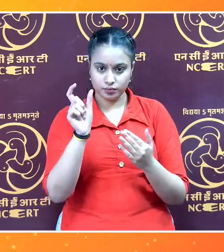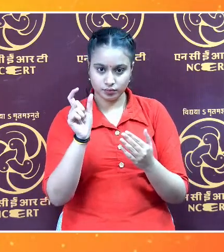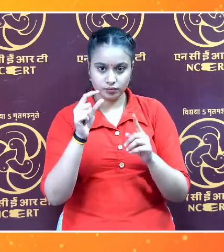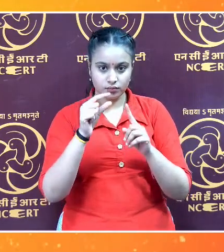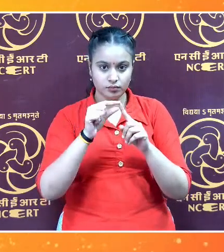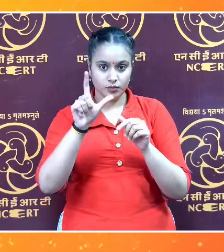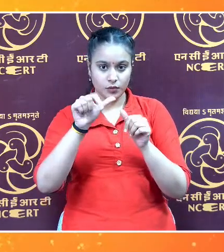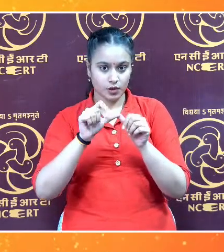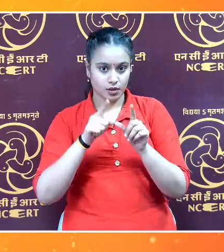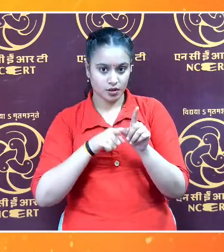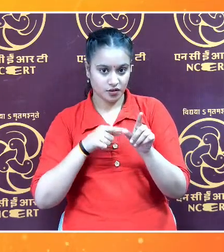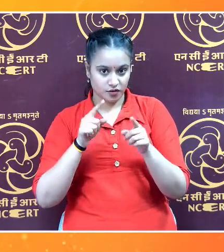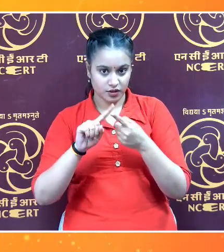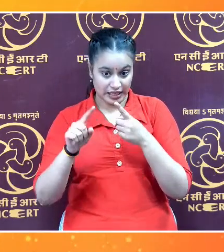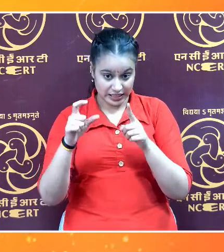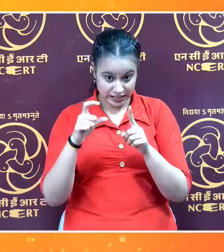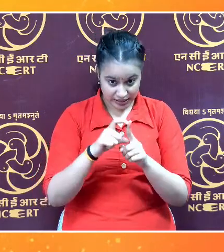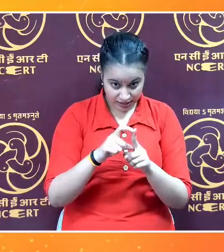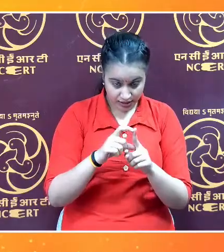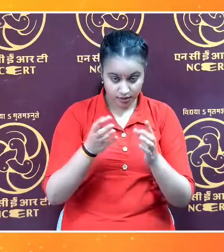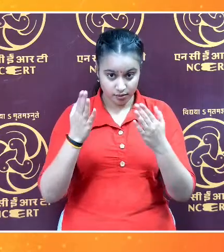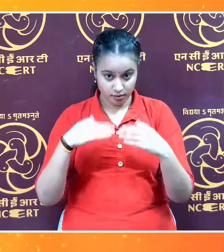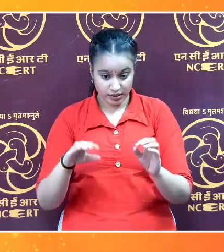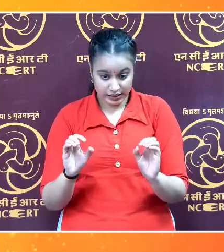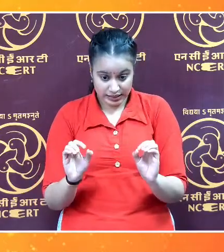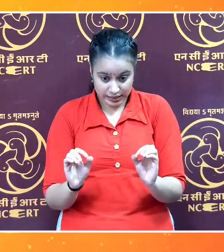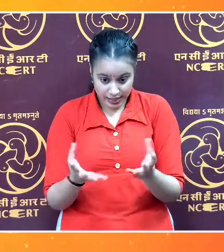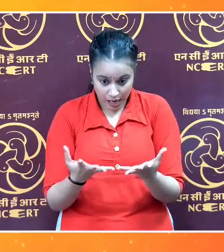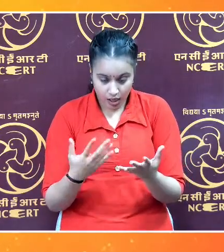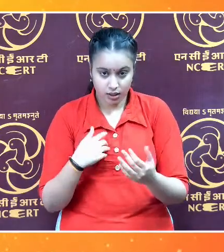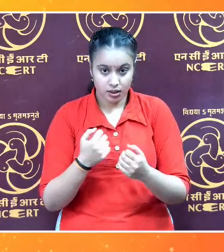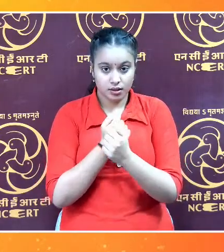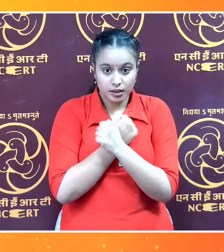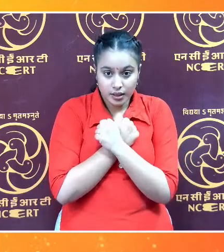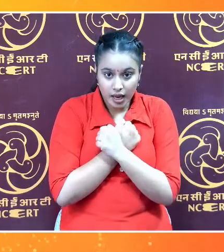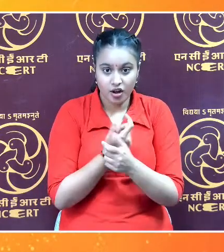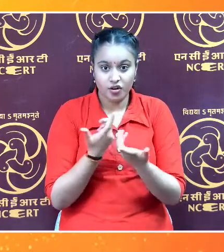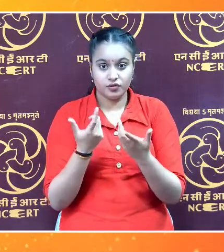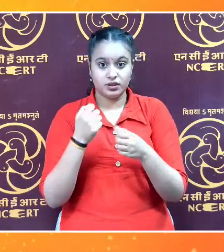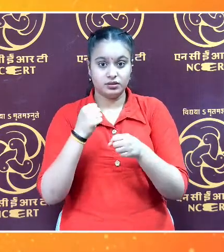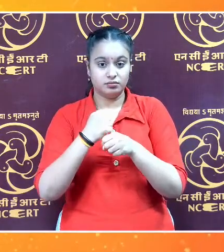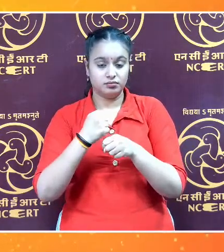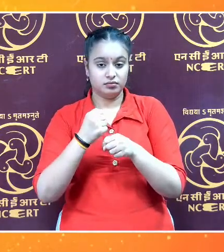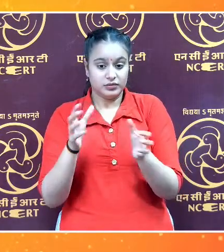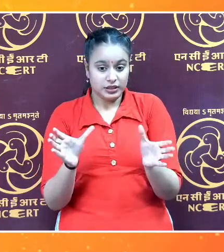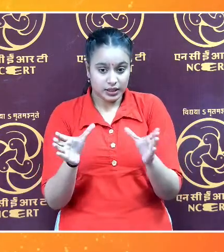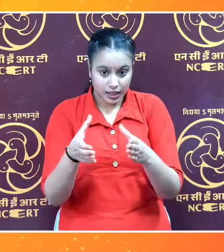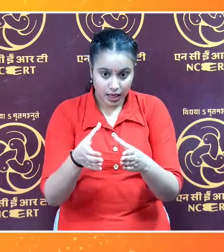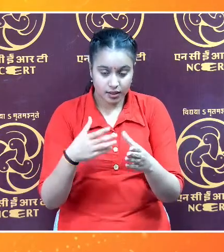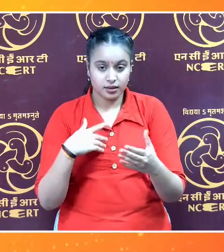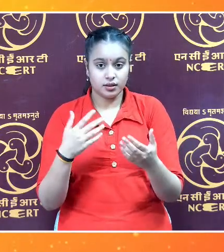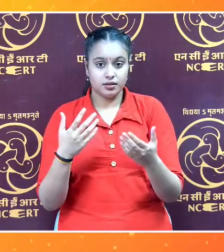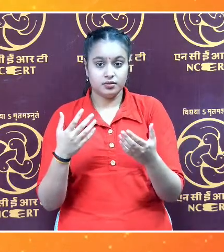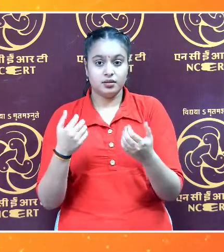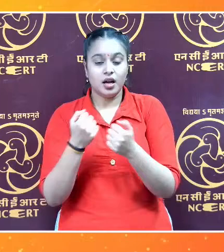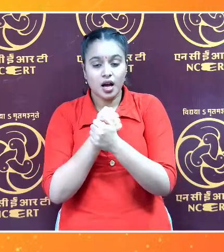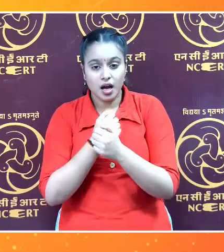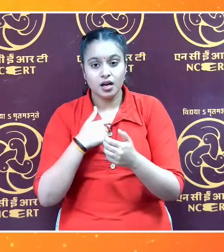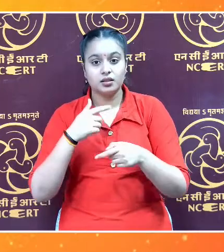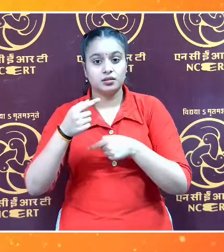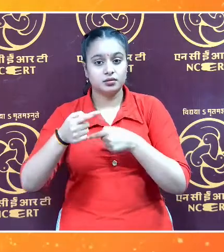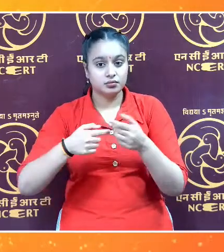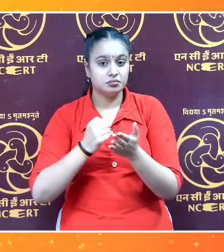Played, used, then started, loved, gathered, slipped, hugged, followed,